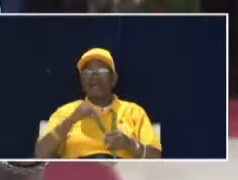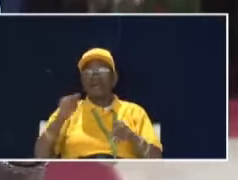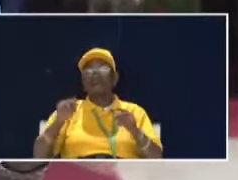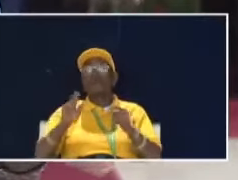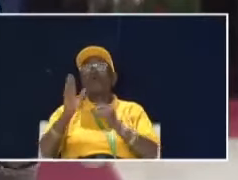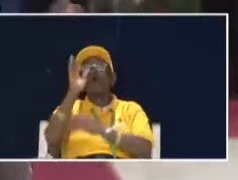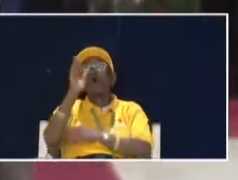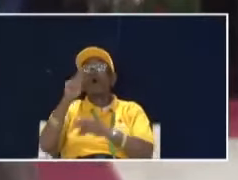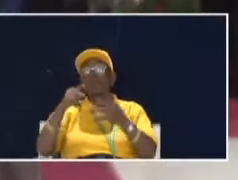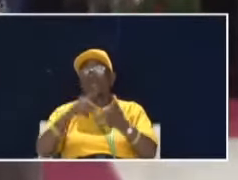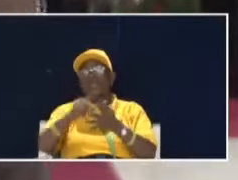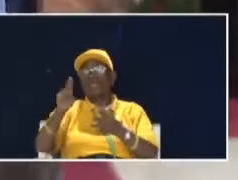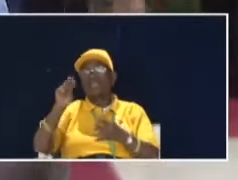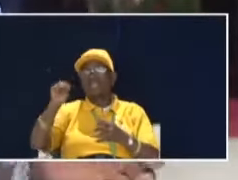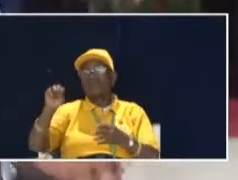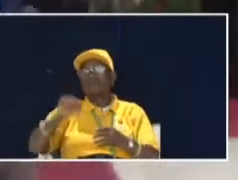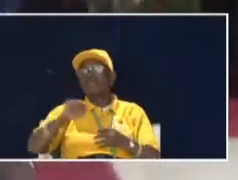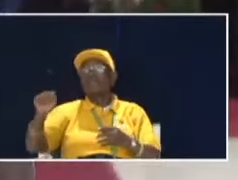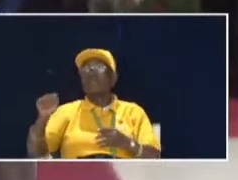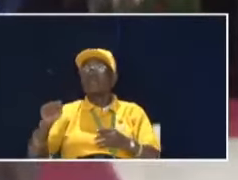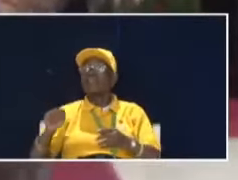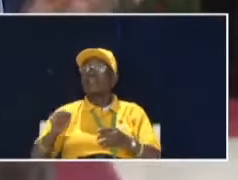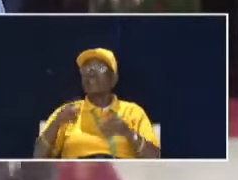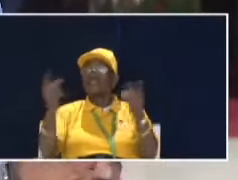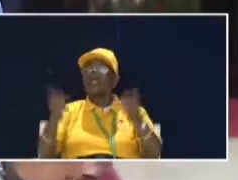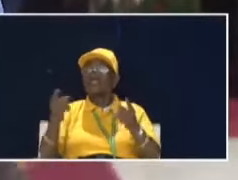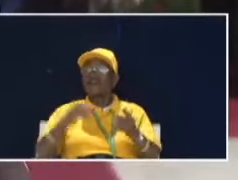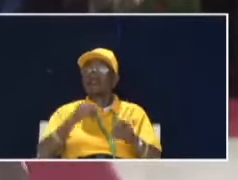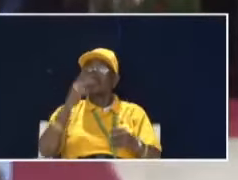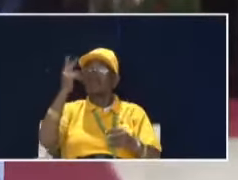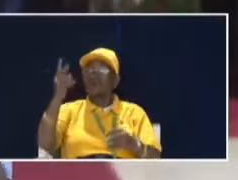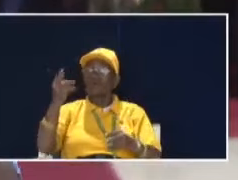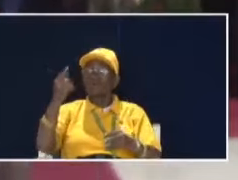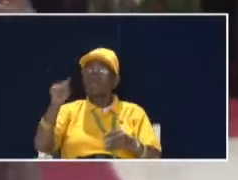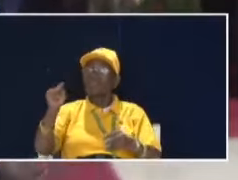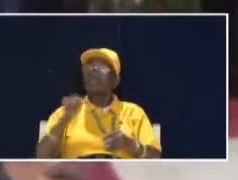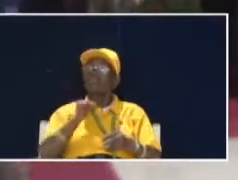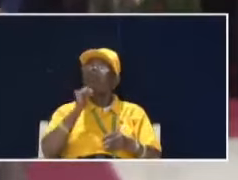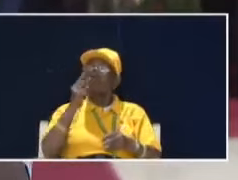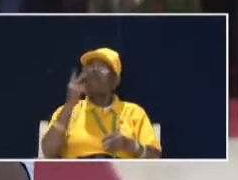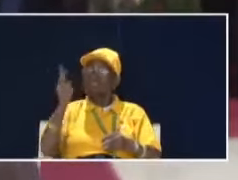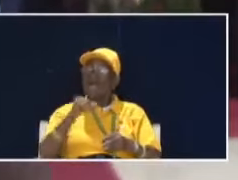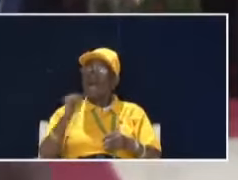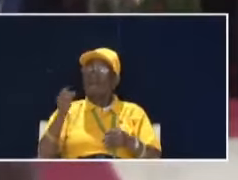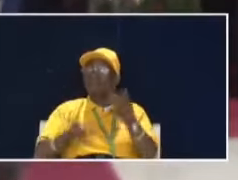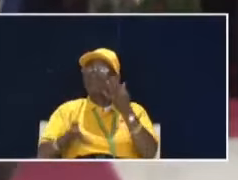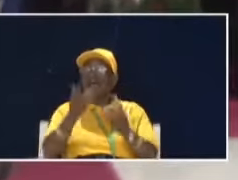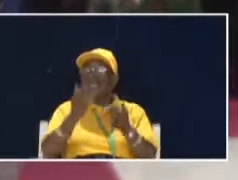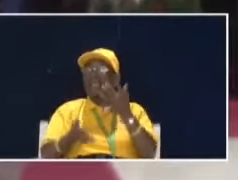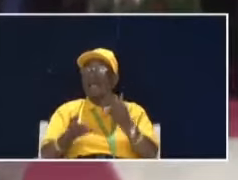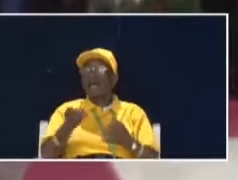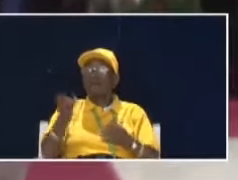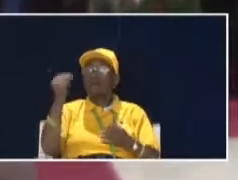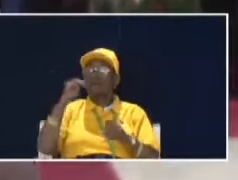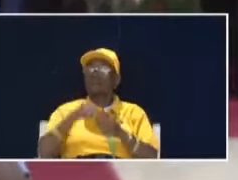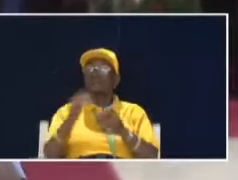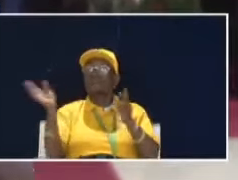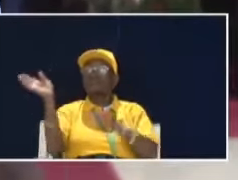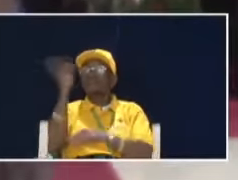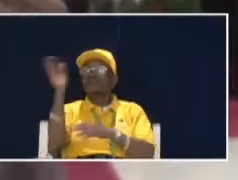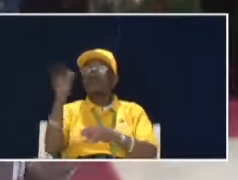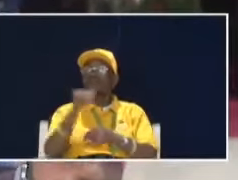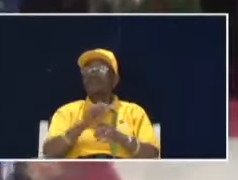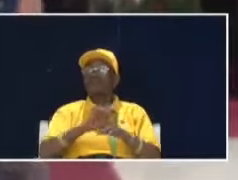the invisible. He saw fire burning a bush. The bush was not burnt. And then he heard the voice of